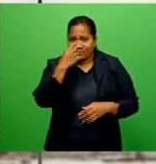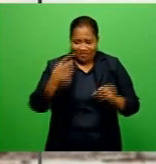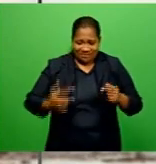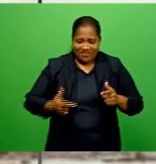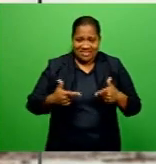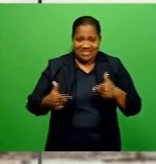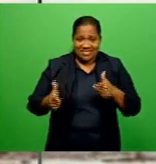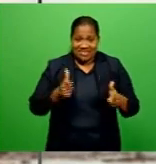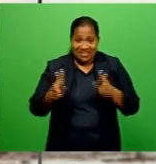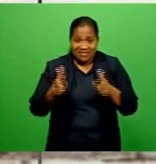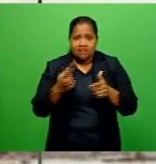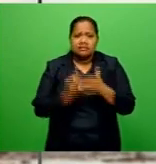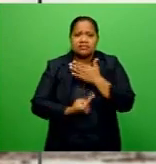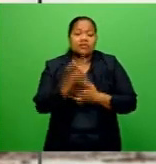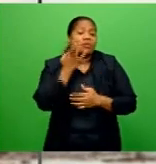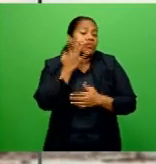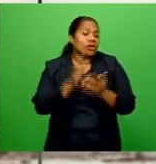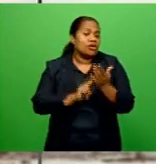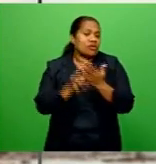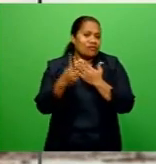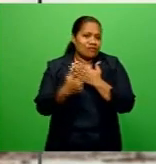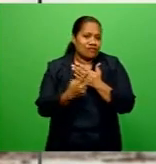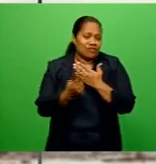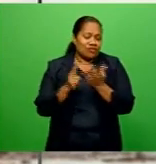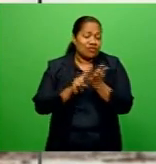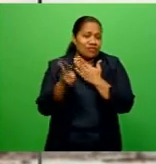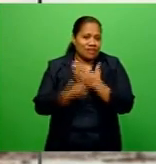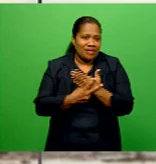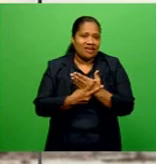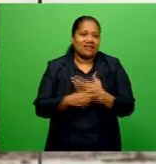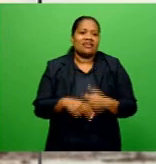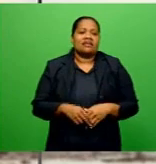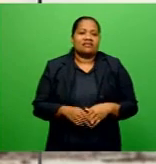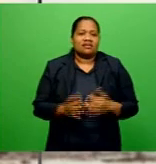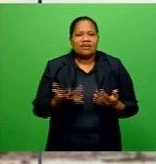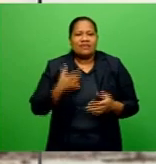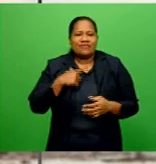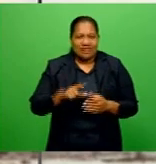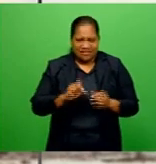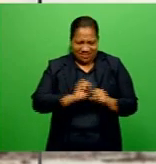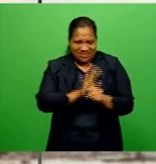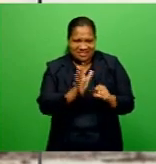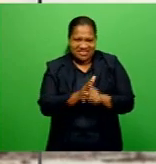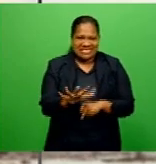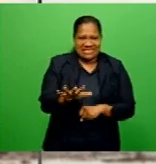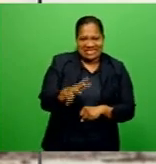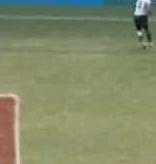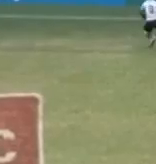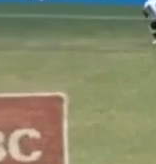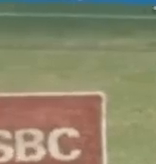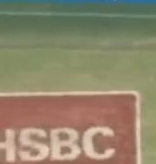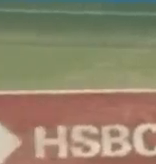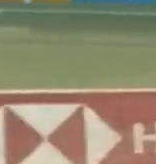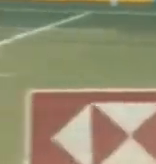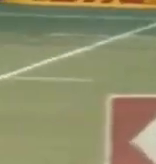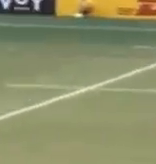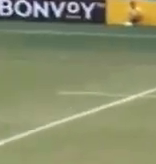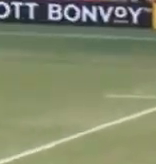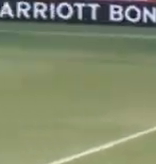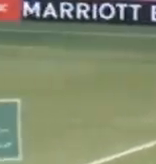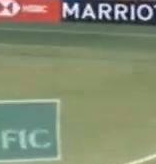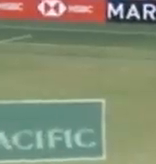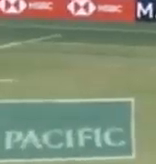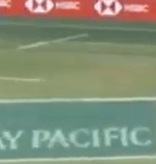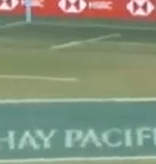in November following continuing coronavirus uncertainty after it was scrapped altogether this year. The tournament was